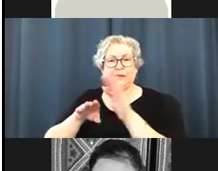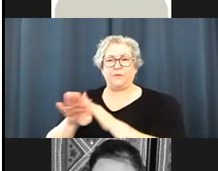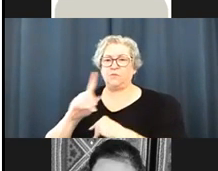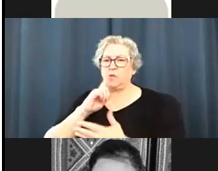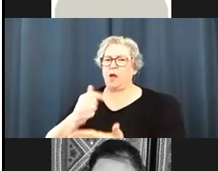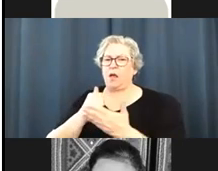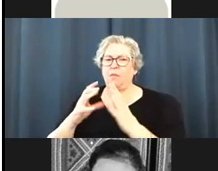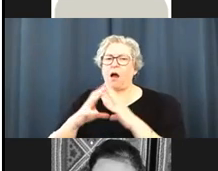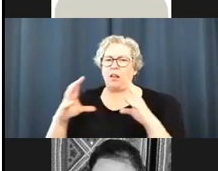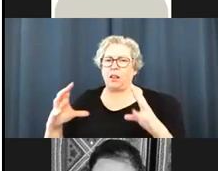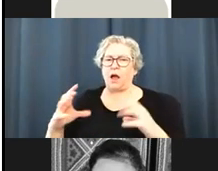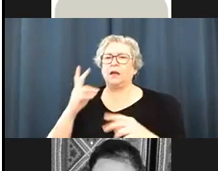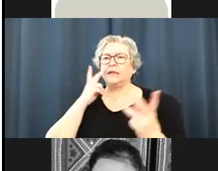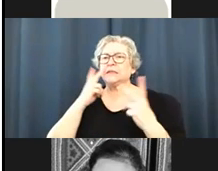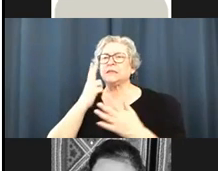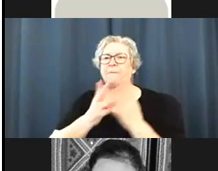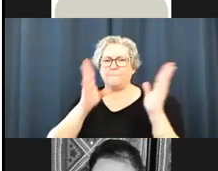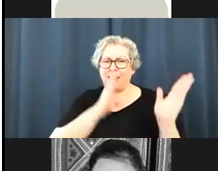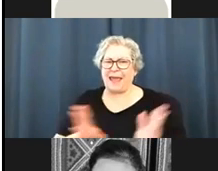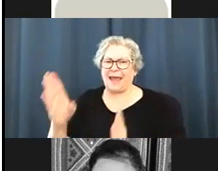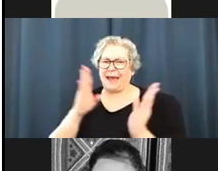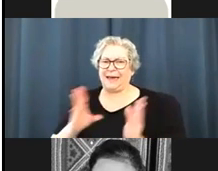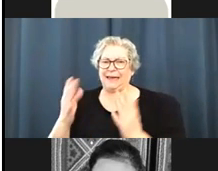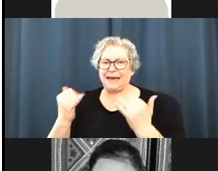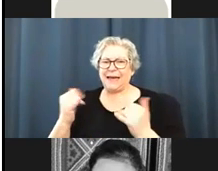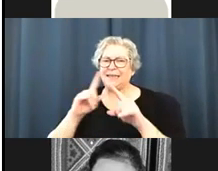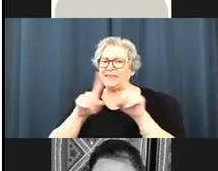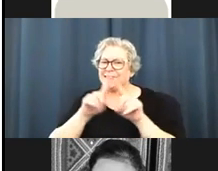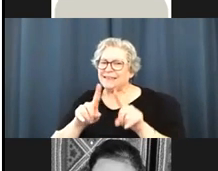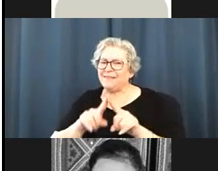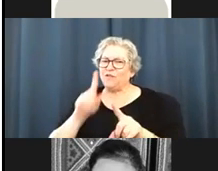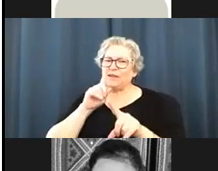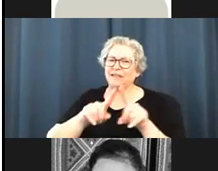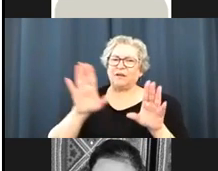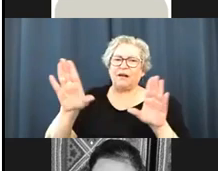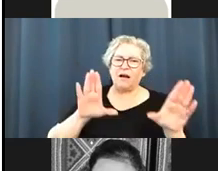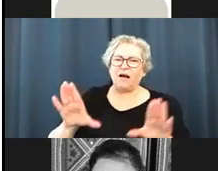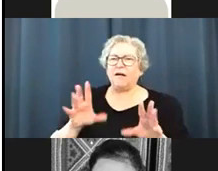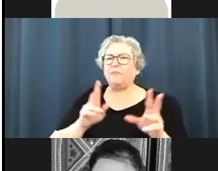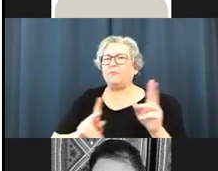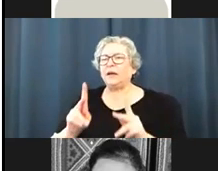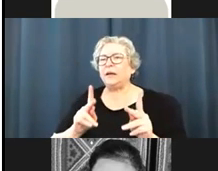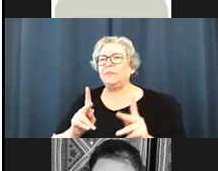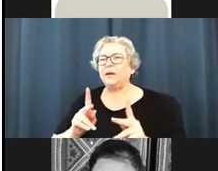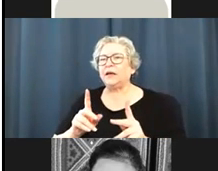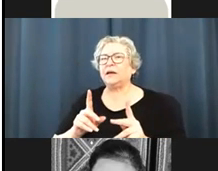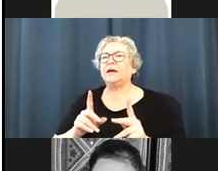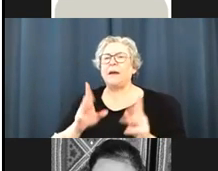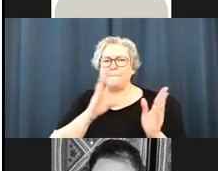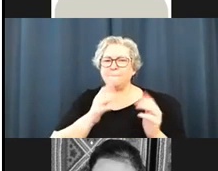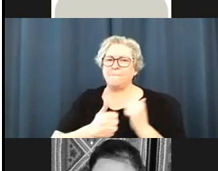I see there's some planning happening, different things for other people. I see Kelly Smith says planning.